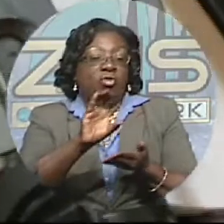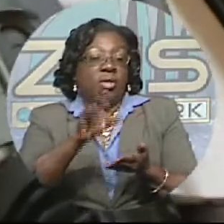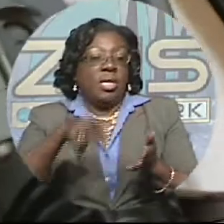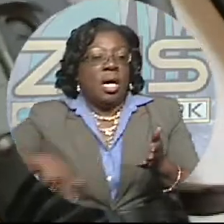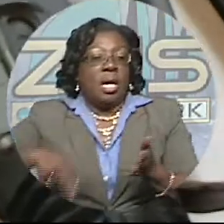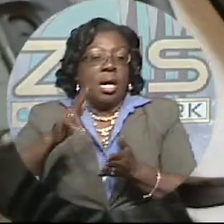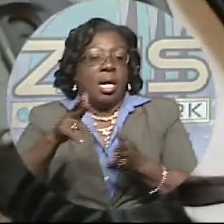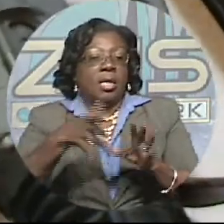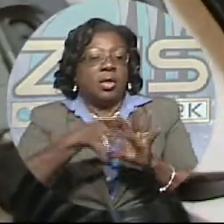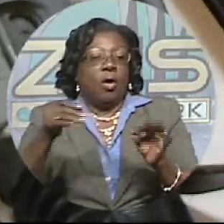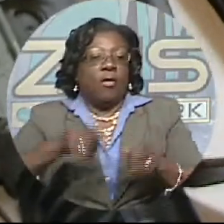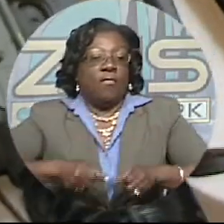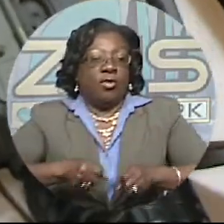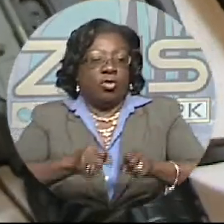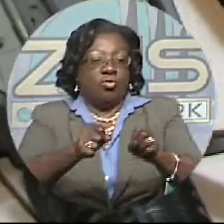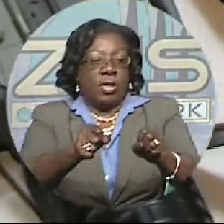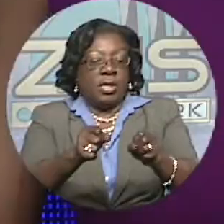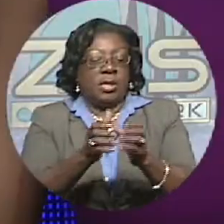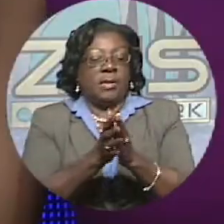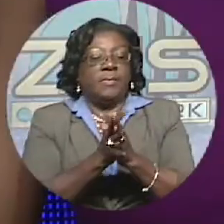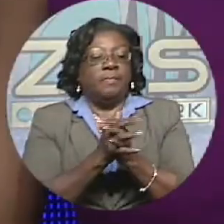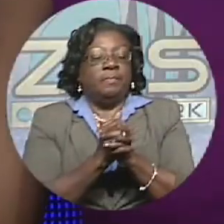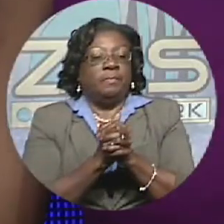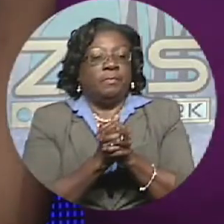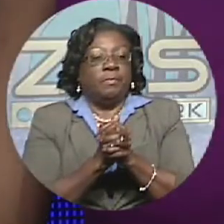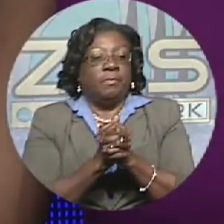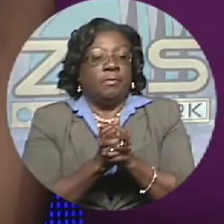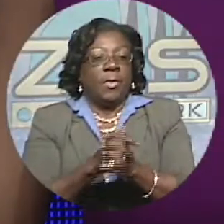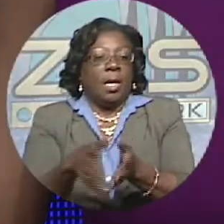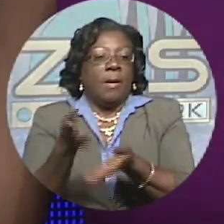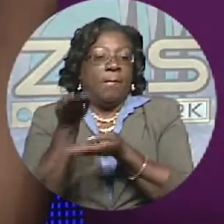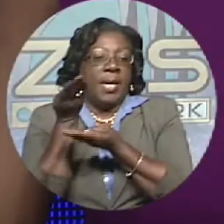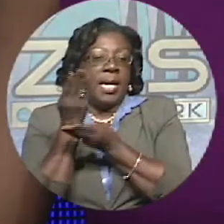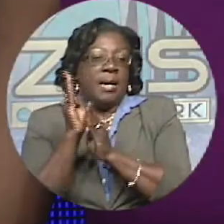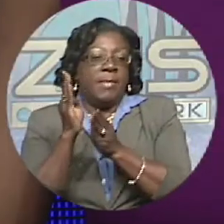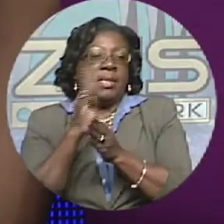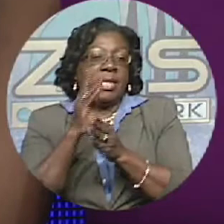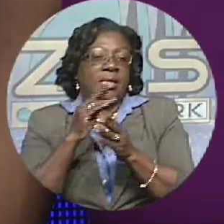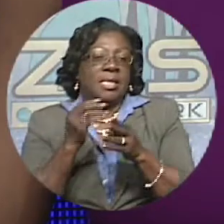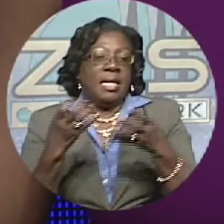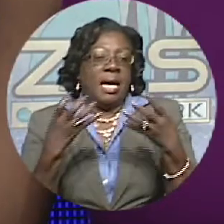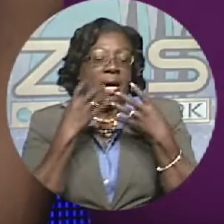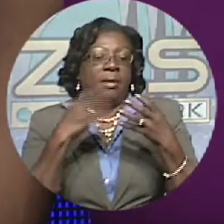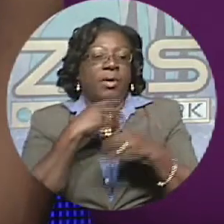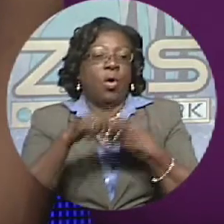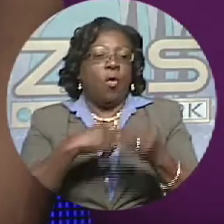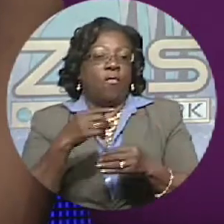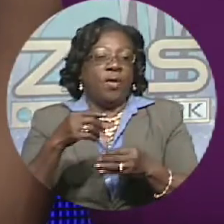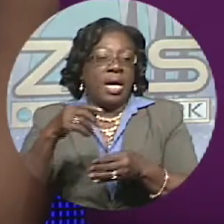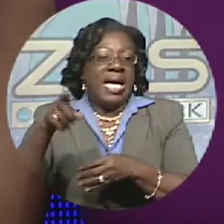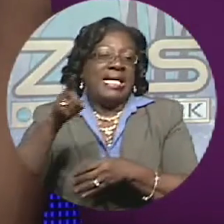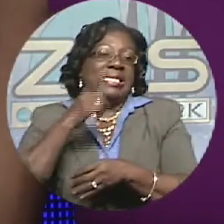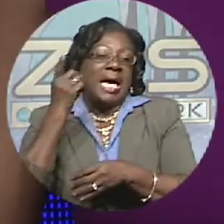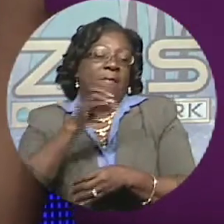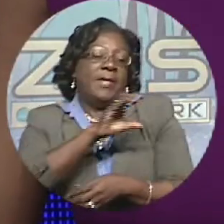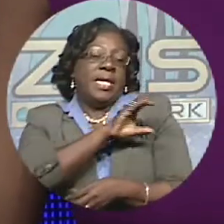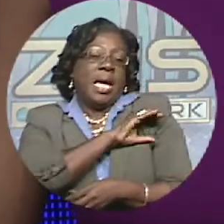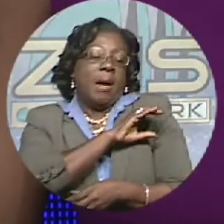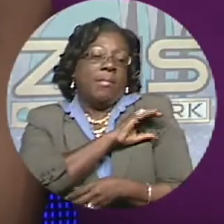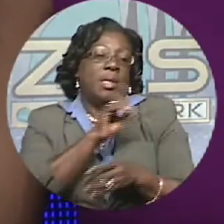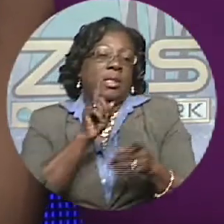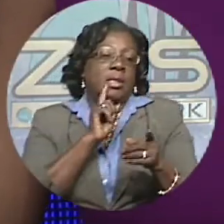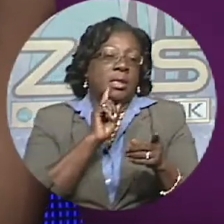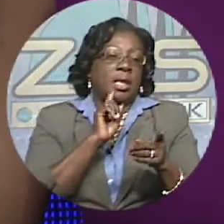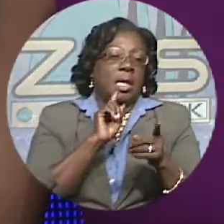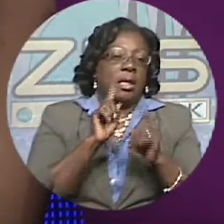Ferguson, ZNS Network News. Bahamians are still outraged over Daphne Campbell's recent comments surrounding